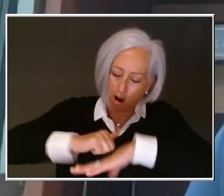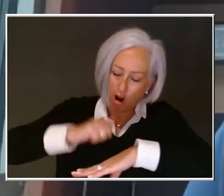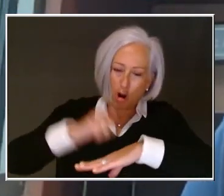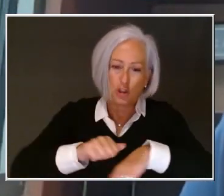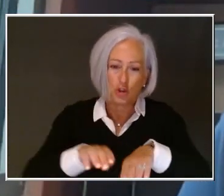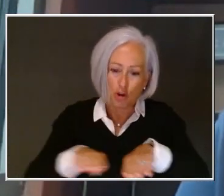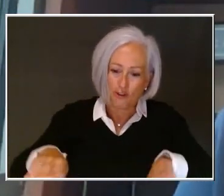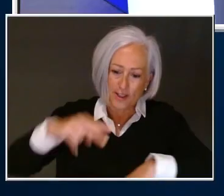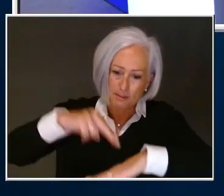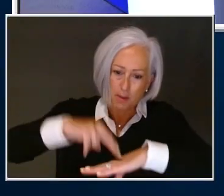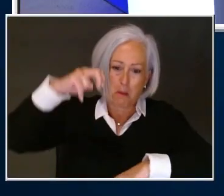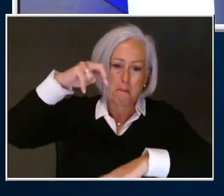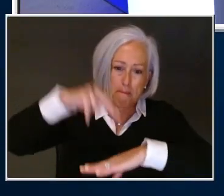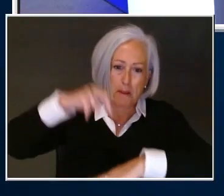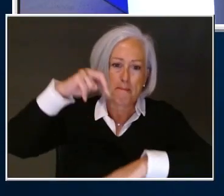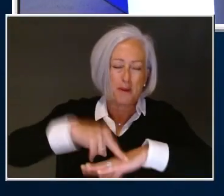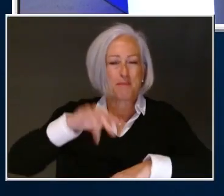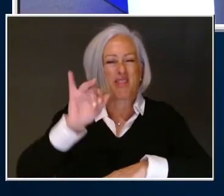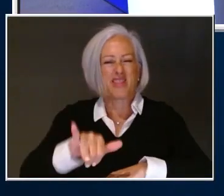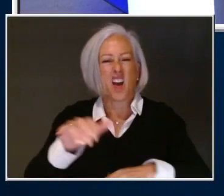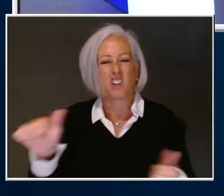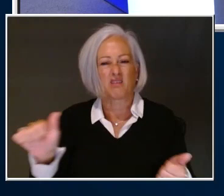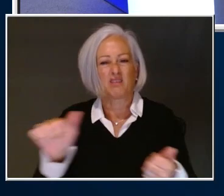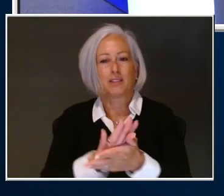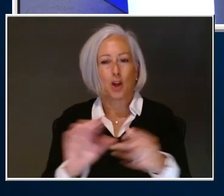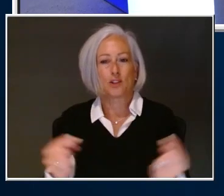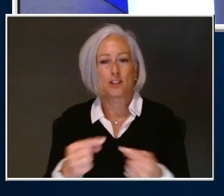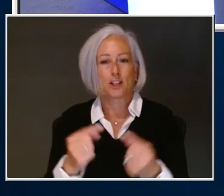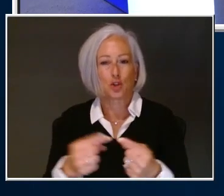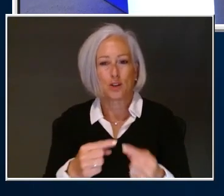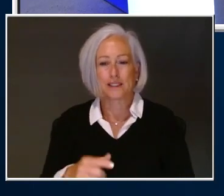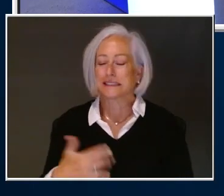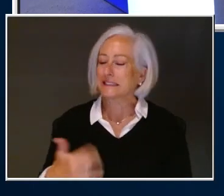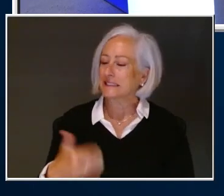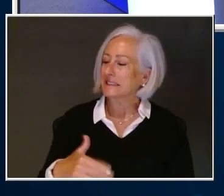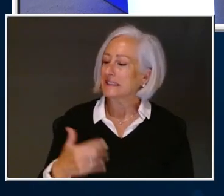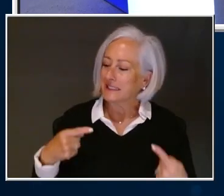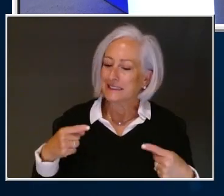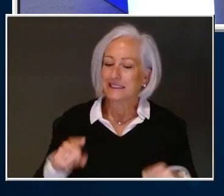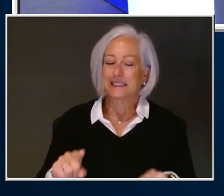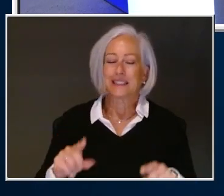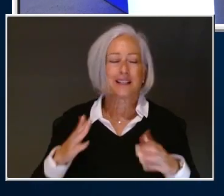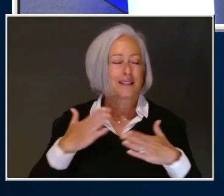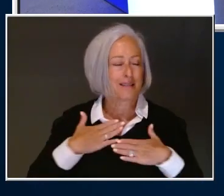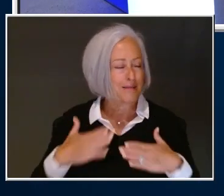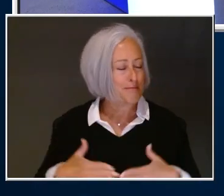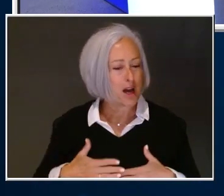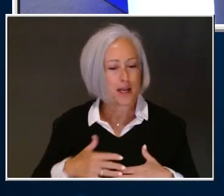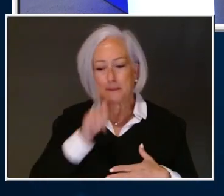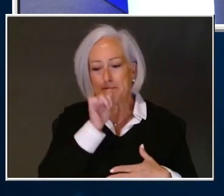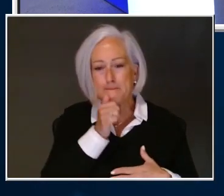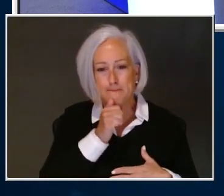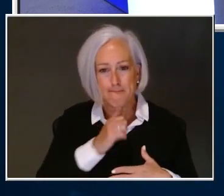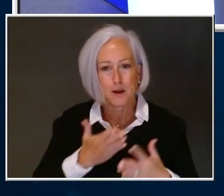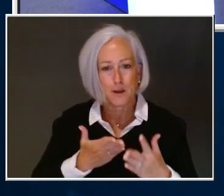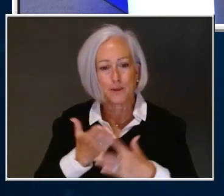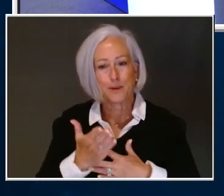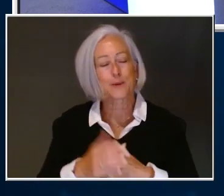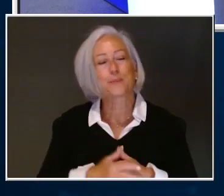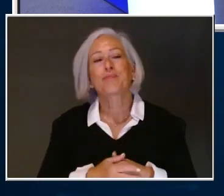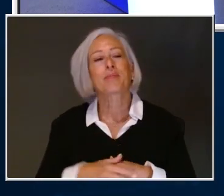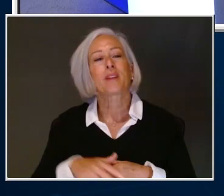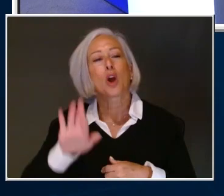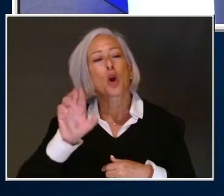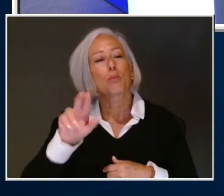landing. Yeah, young men and women, but they're still taking a beating and have to rest those bodies. Brian, we know that sports medicine is more than